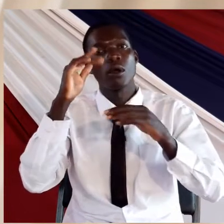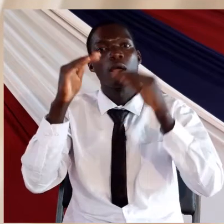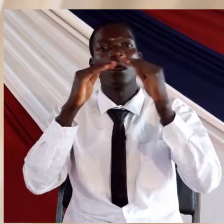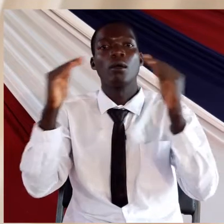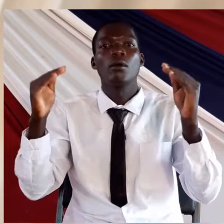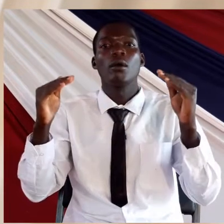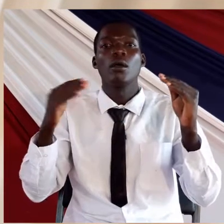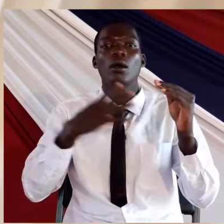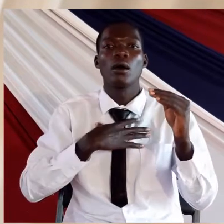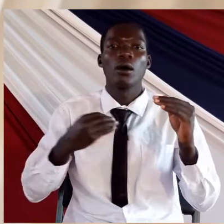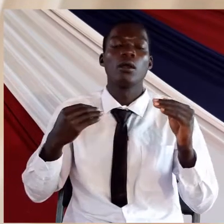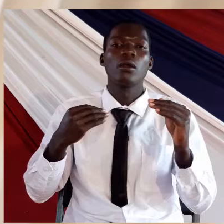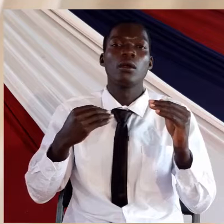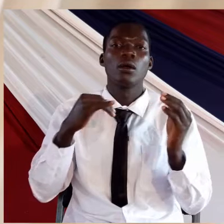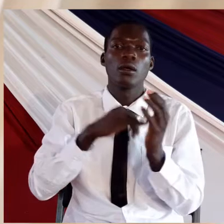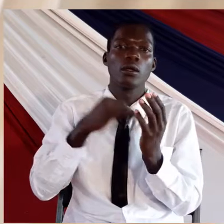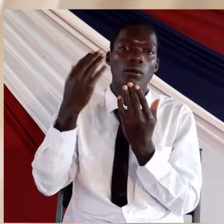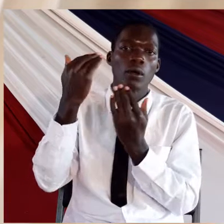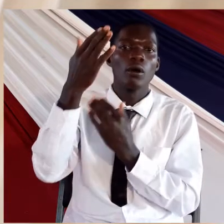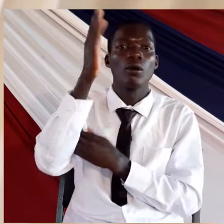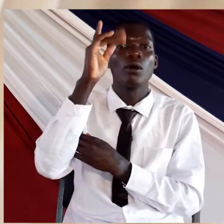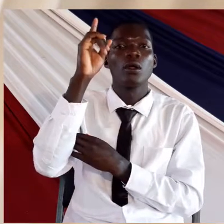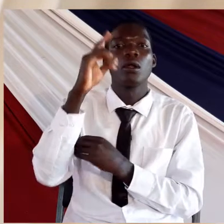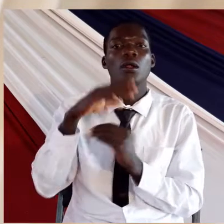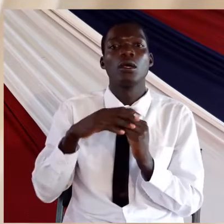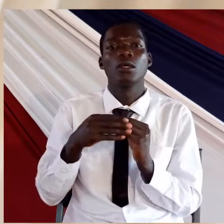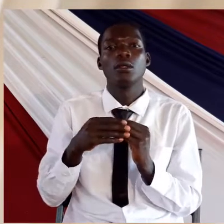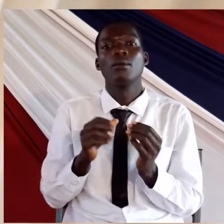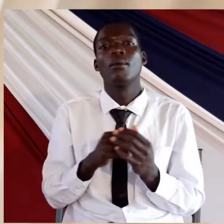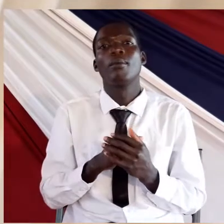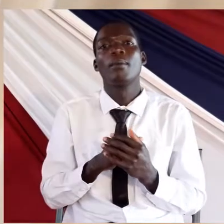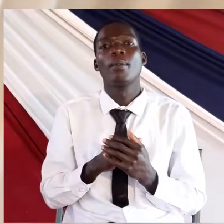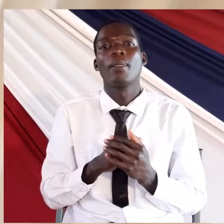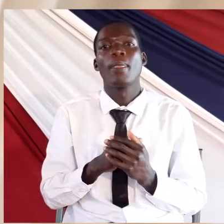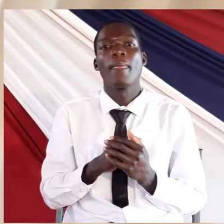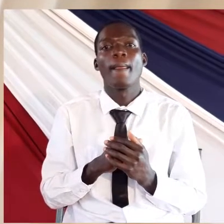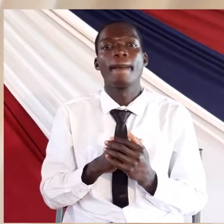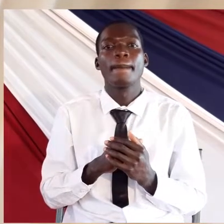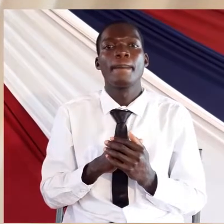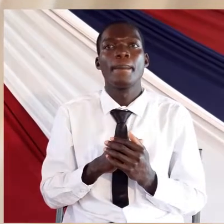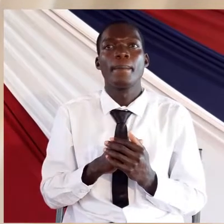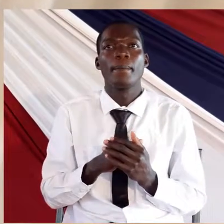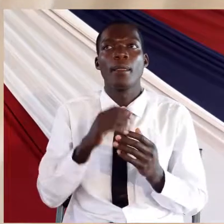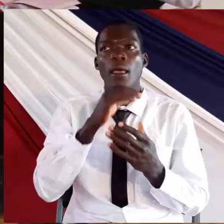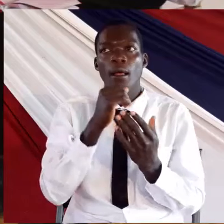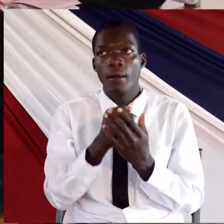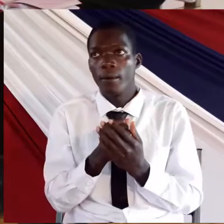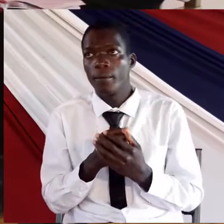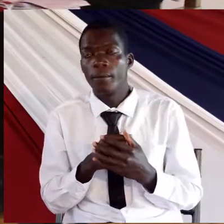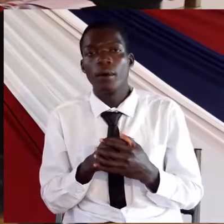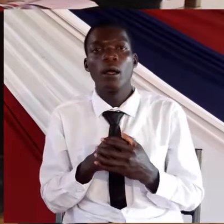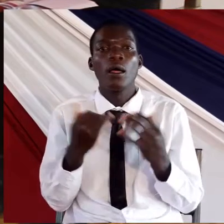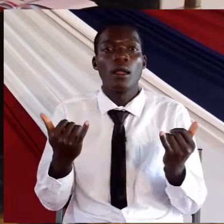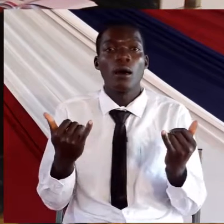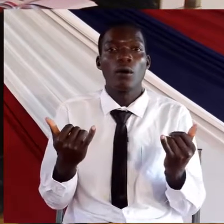Yes. It reveals to you God as the architect. Amen. He does Amen. Masterpiece. Amen.